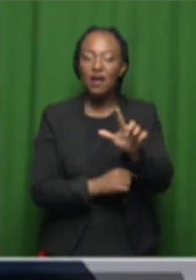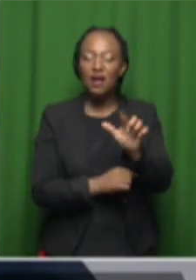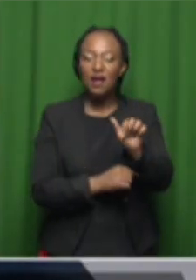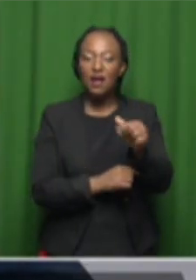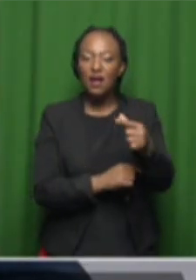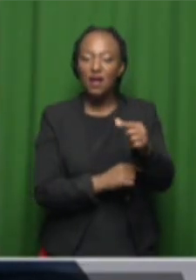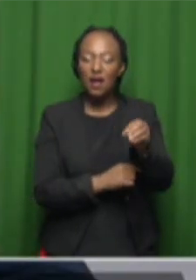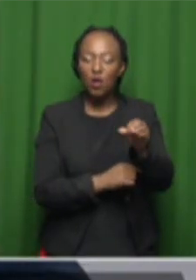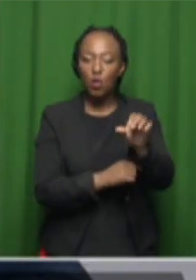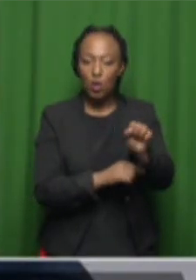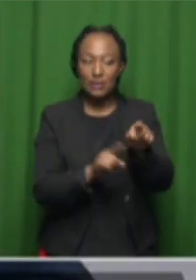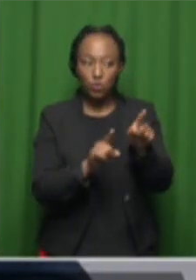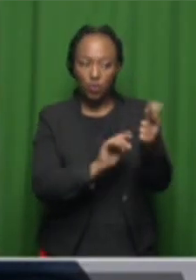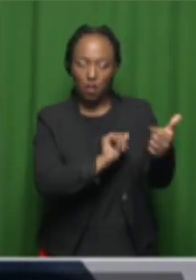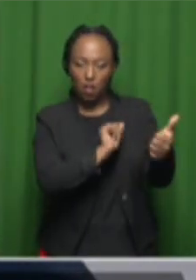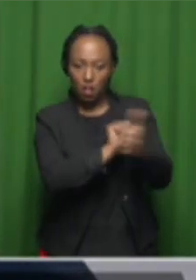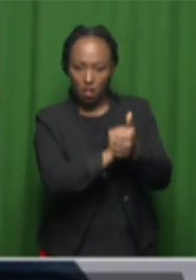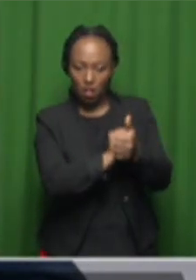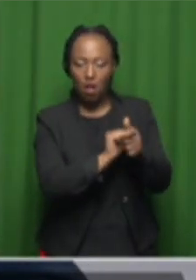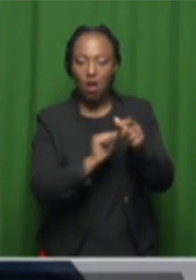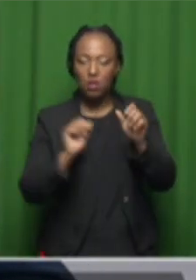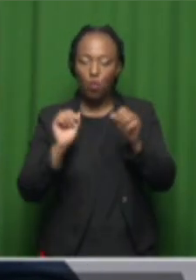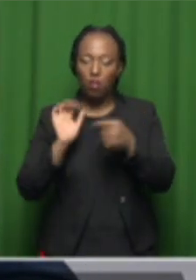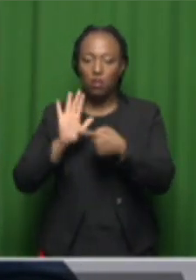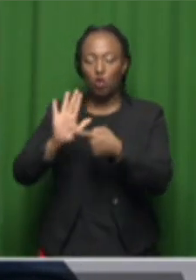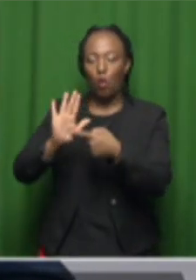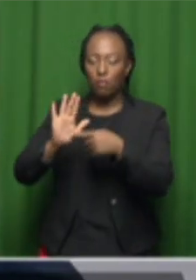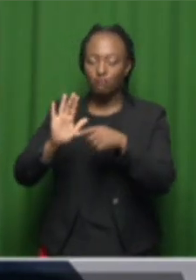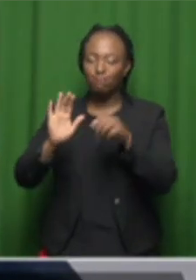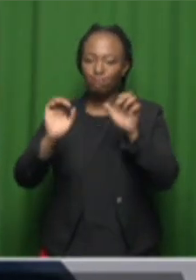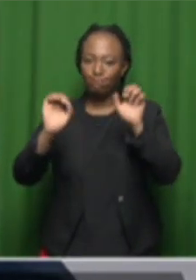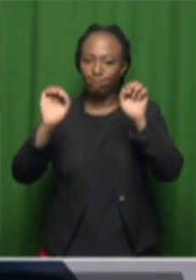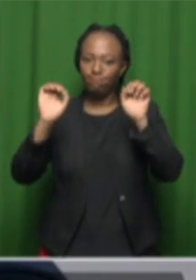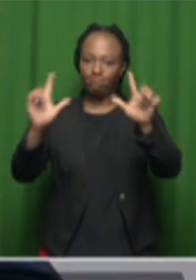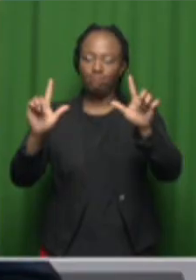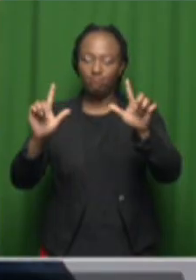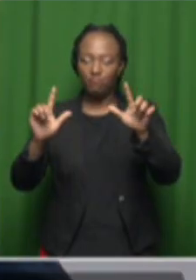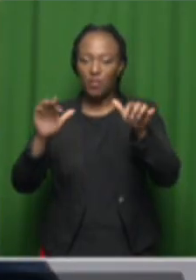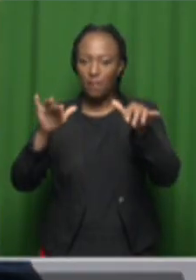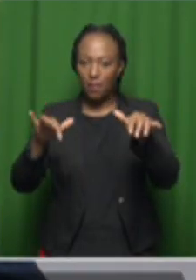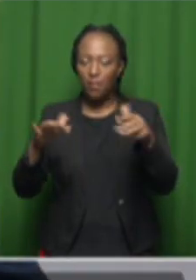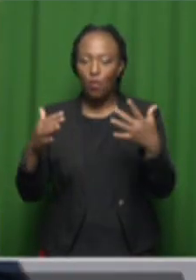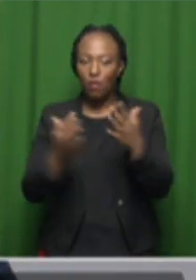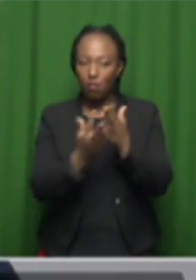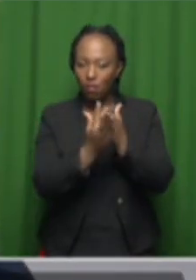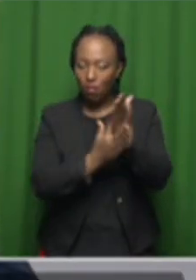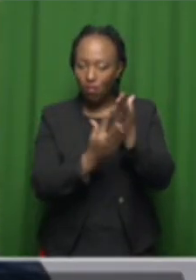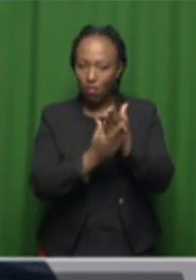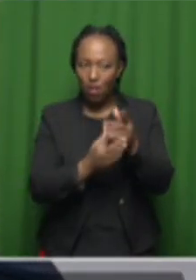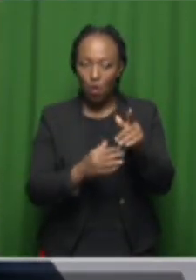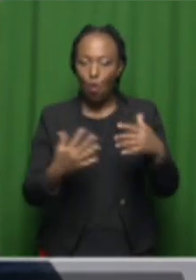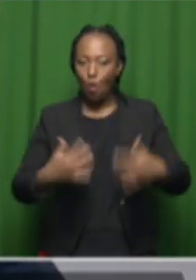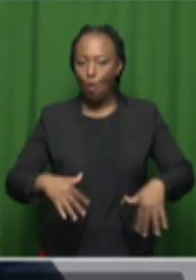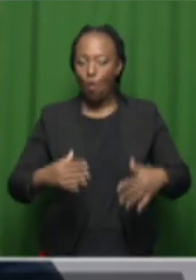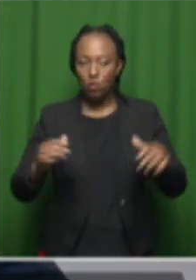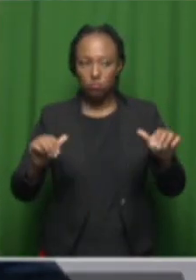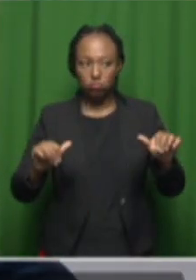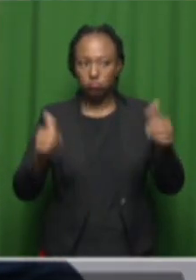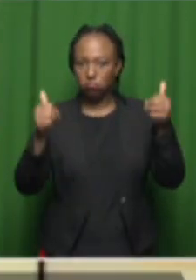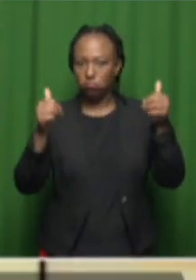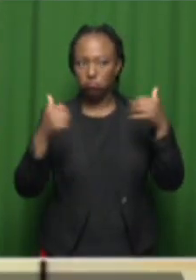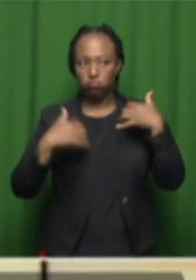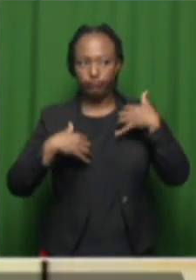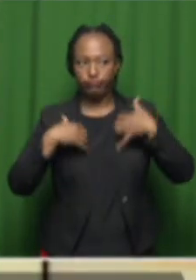Oxford Parks for a specific Dye Lab pop-up. So it's going to be the first time really that people get to access the work of this super exciting and